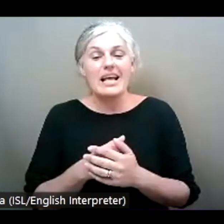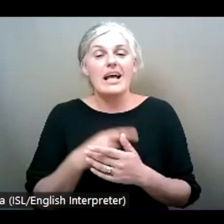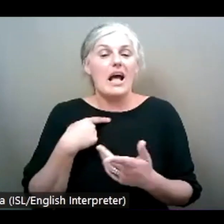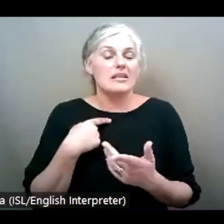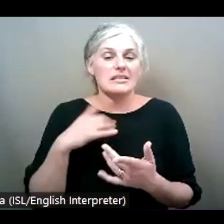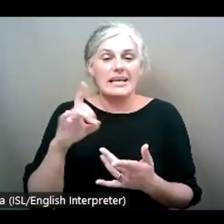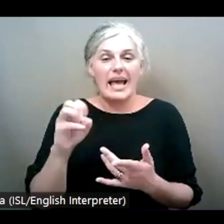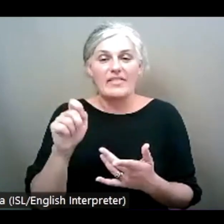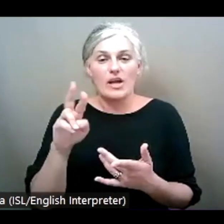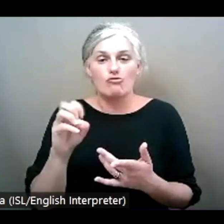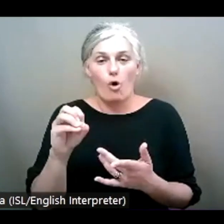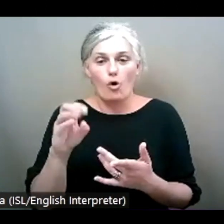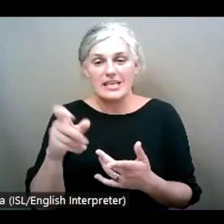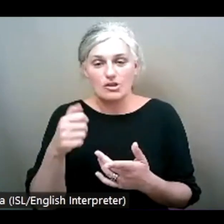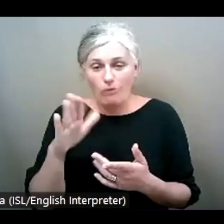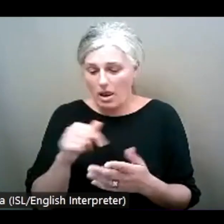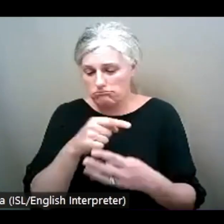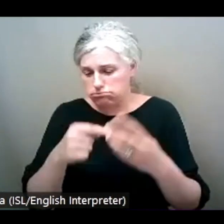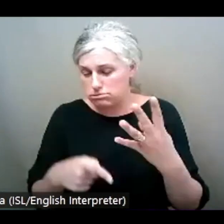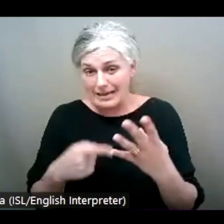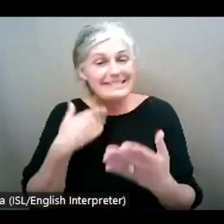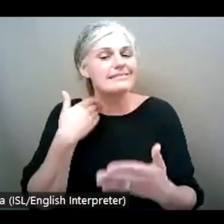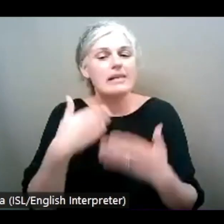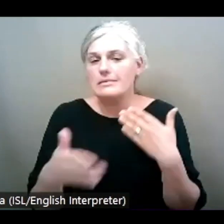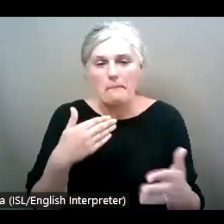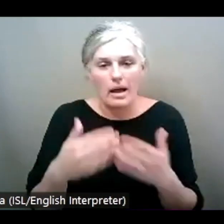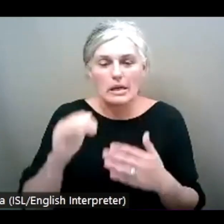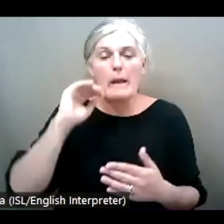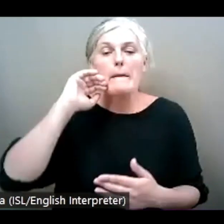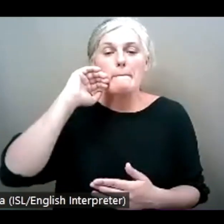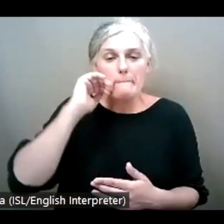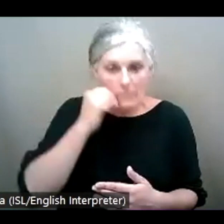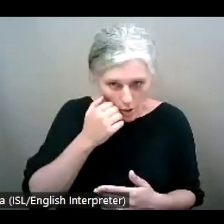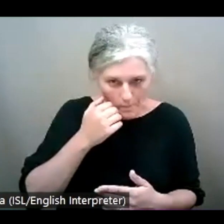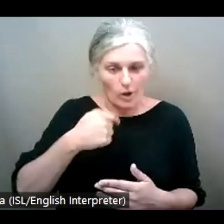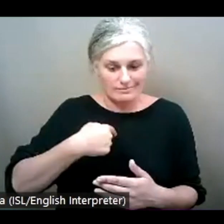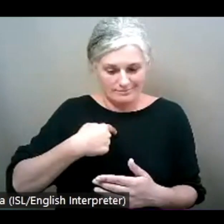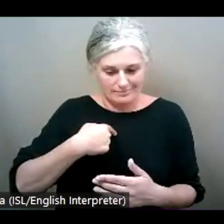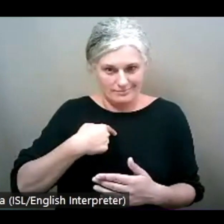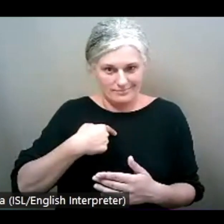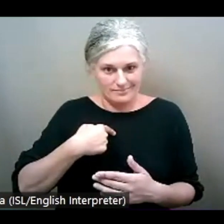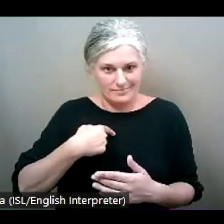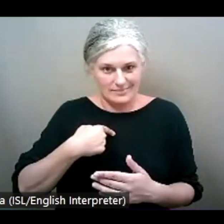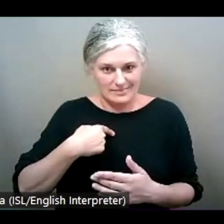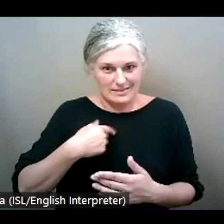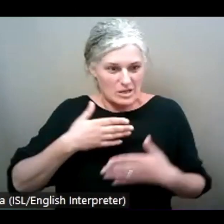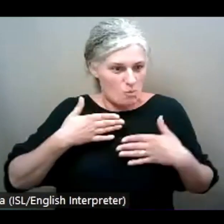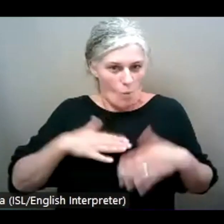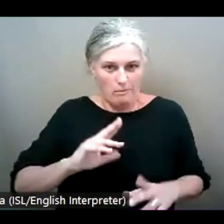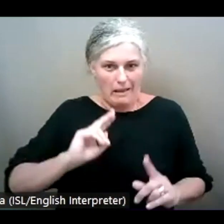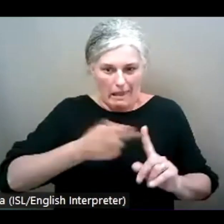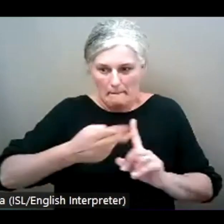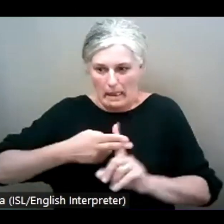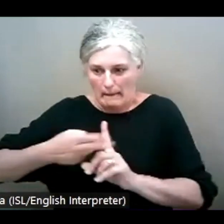heterosexual marriage and all that. That doesn't matter, because in the medical model, being permanently labeled cancels their